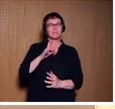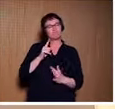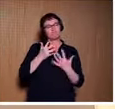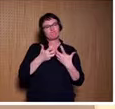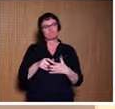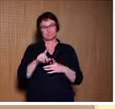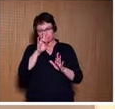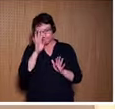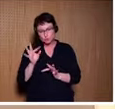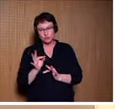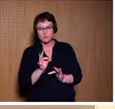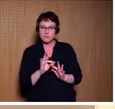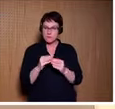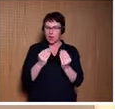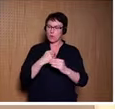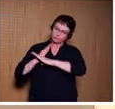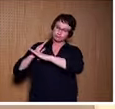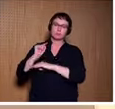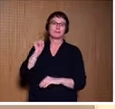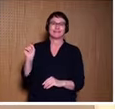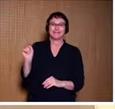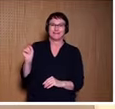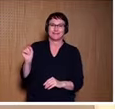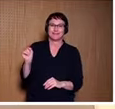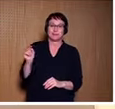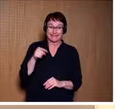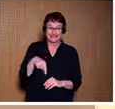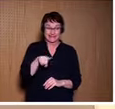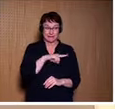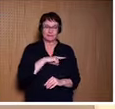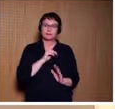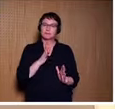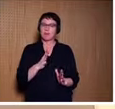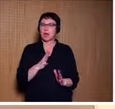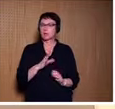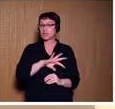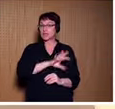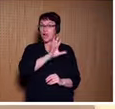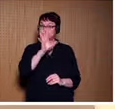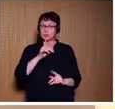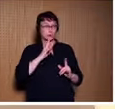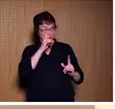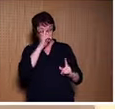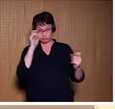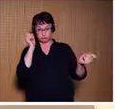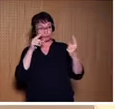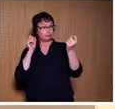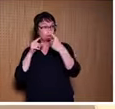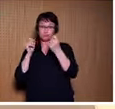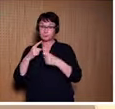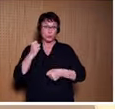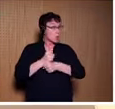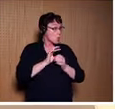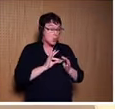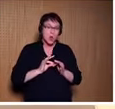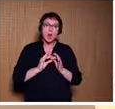that multilateral level, state to state, we need to work together as like-minded countries. We need to pull in middle ground countries and